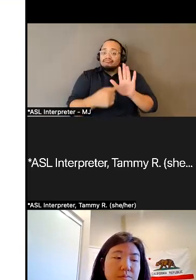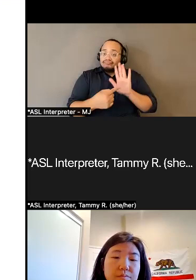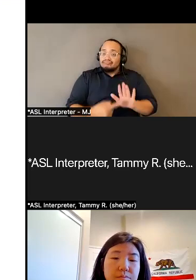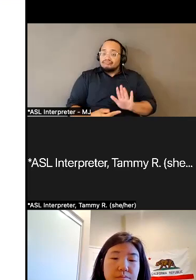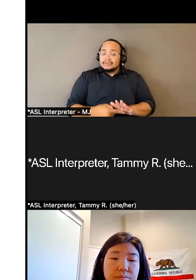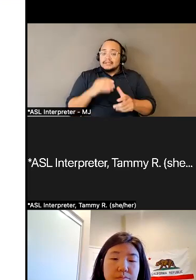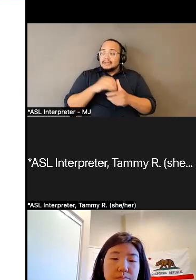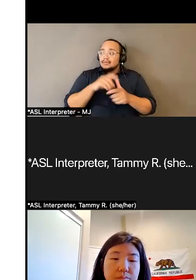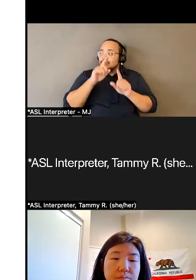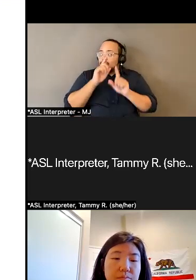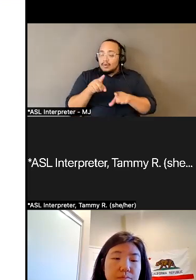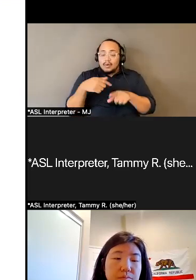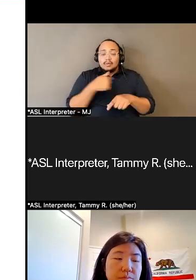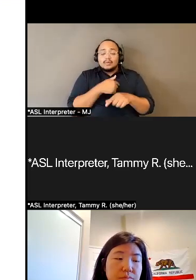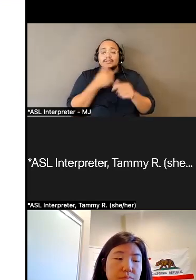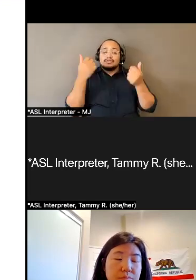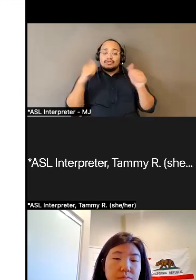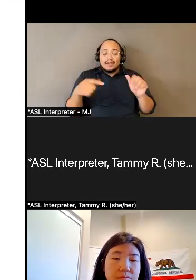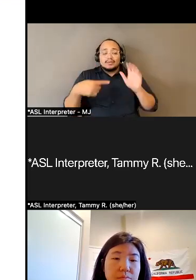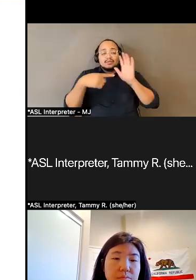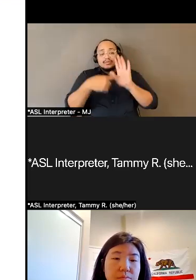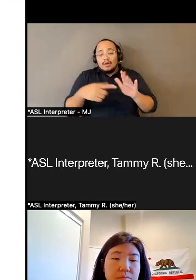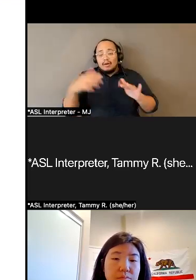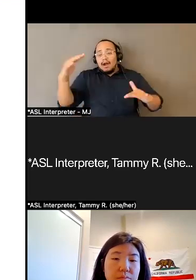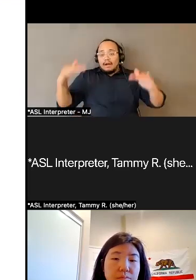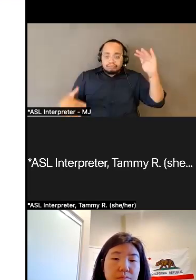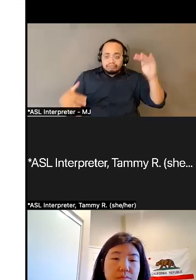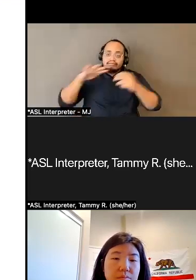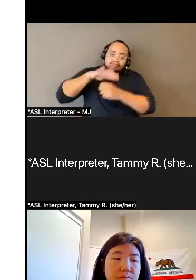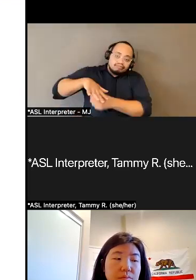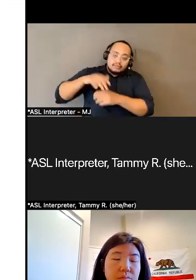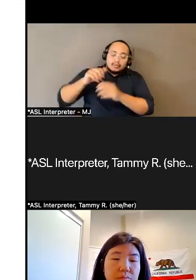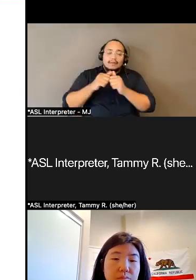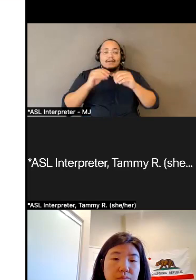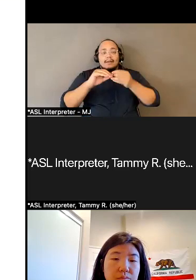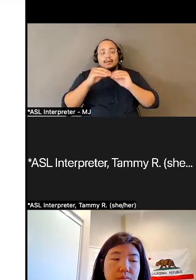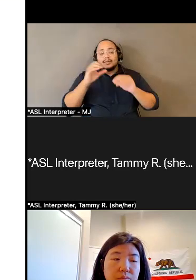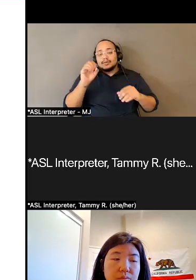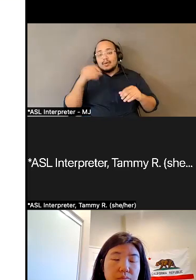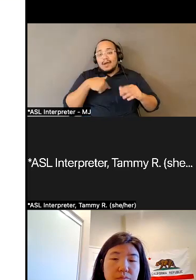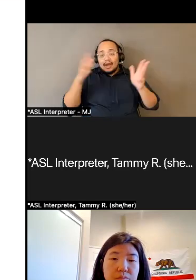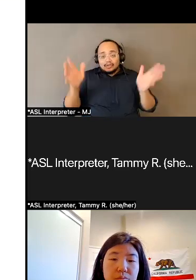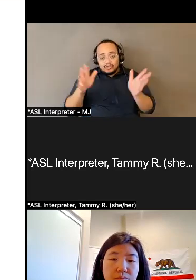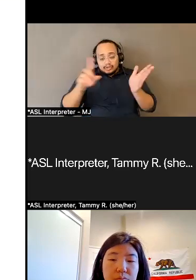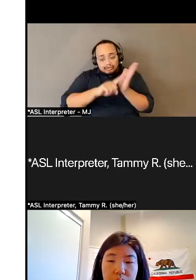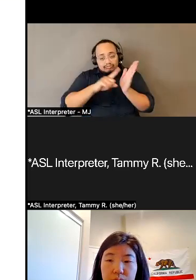to show these disproportionate impacts in a lot of our data. So I encourage folks to look into our